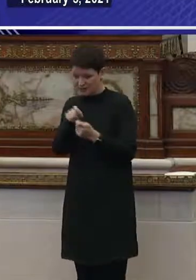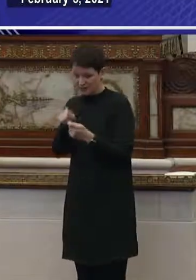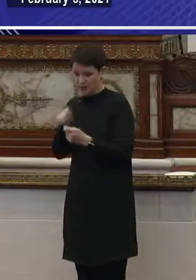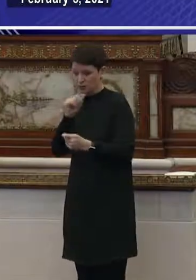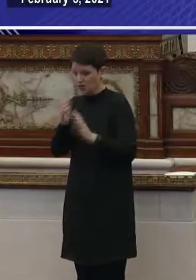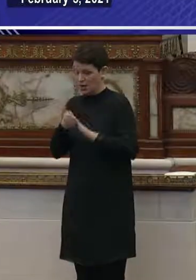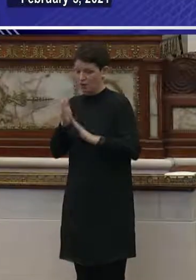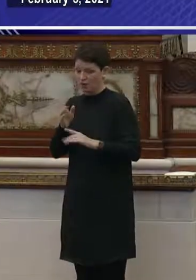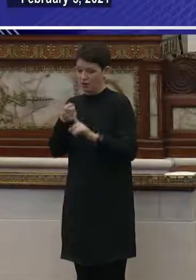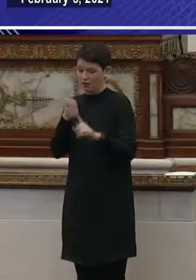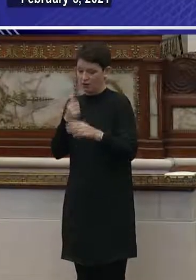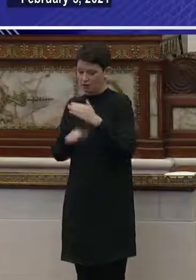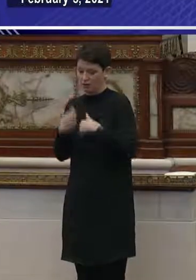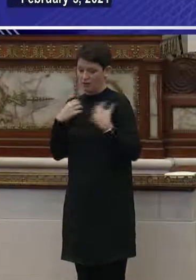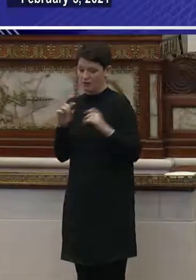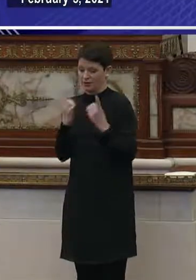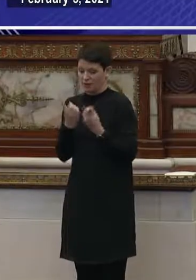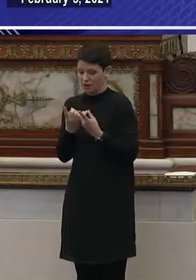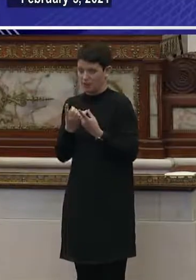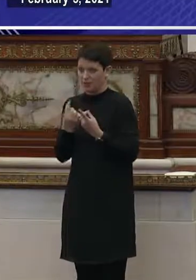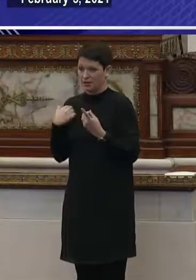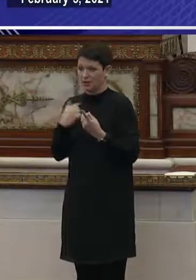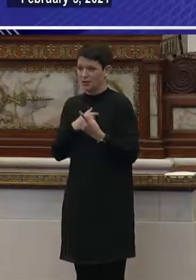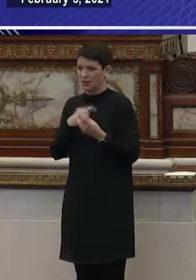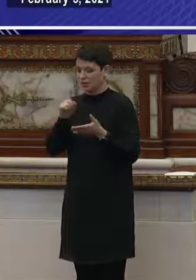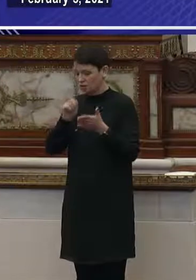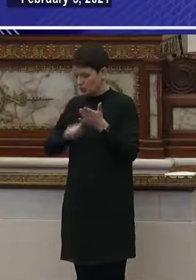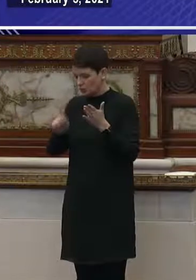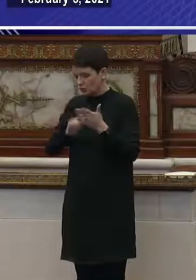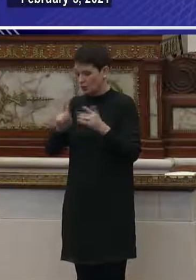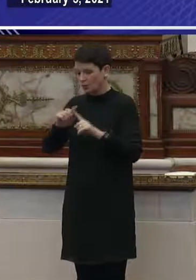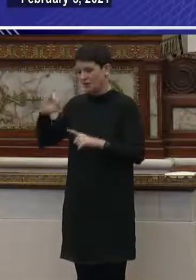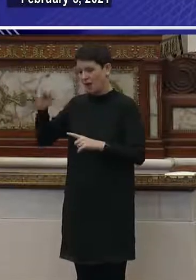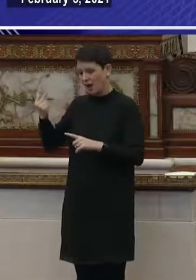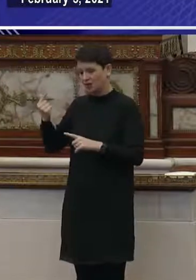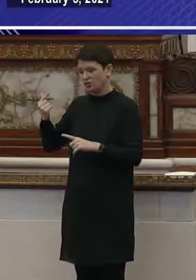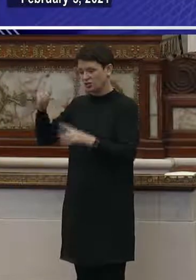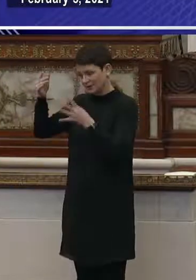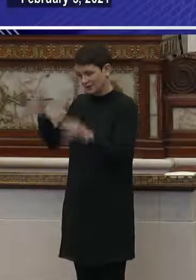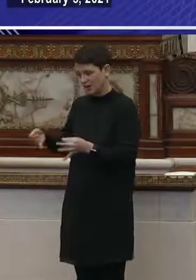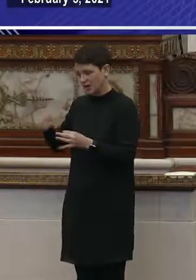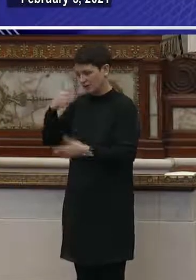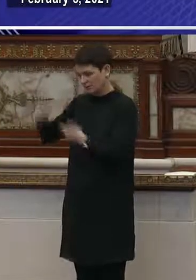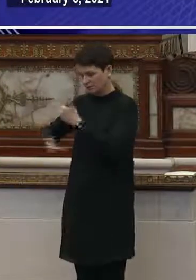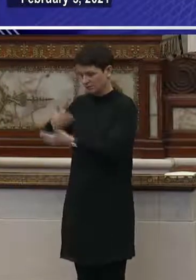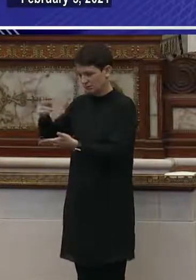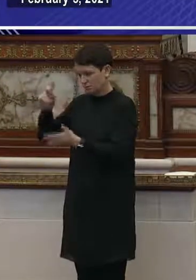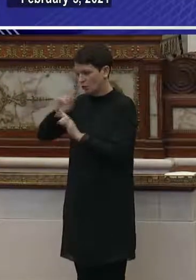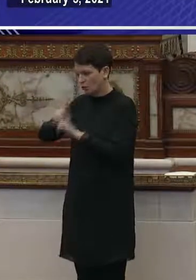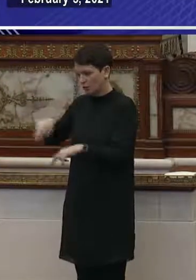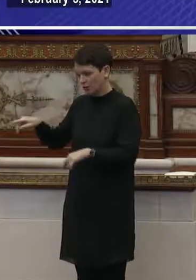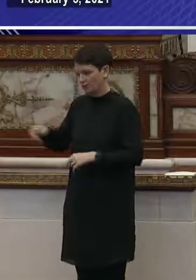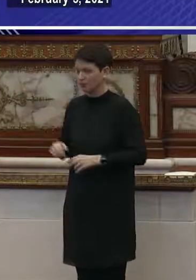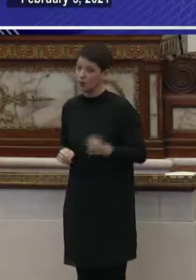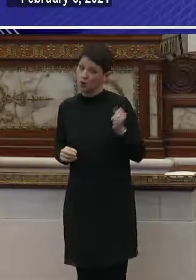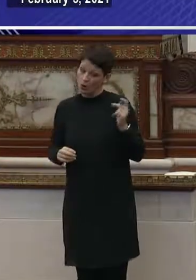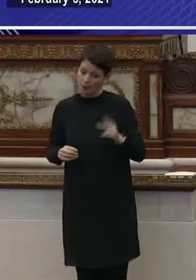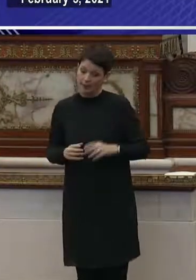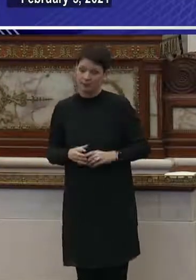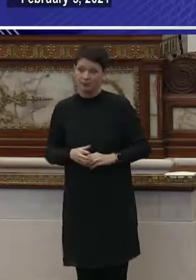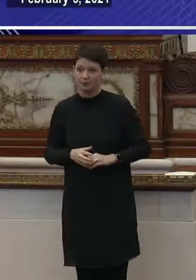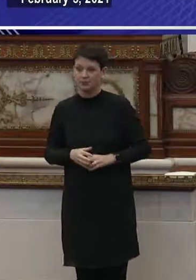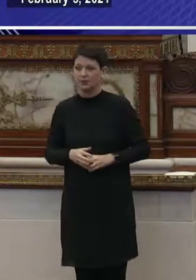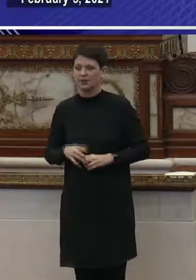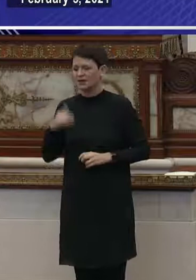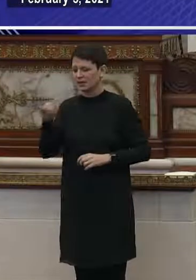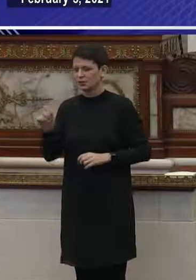health department, that's something we're going to have to learn when the Inspector General gets into this decision-making process. Okay. My